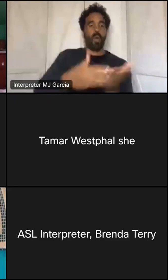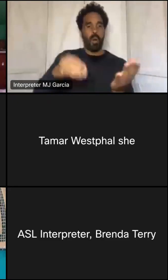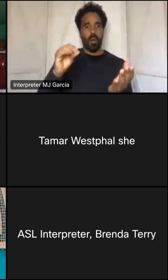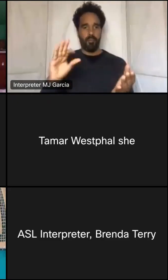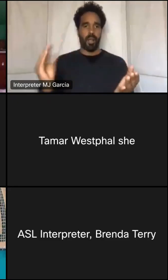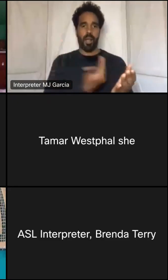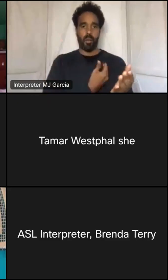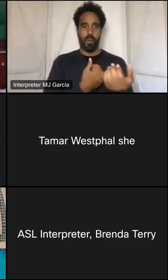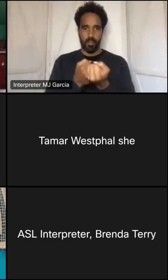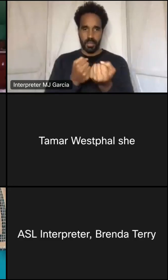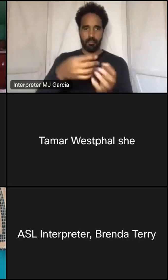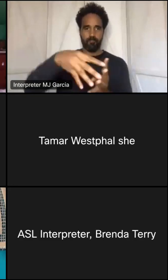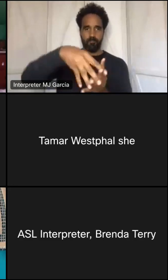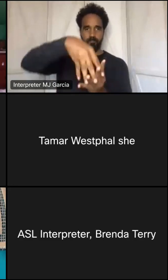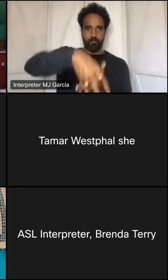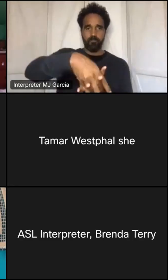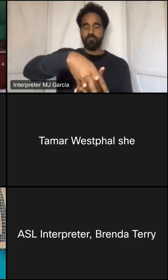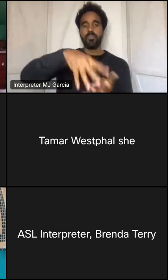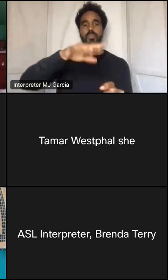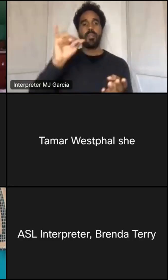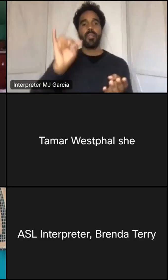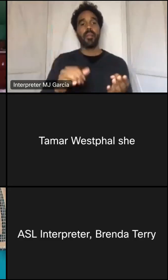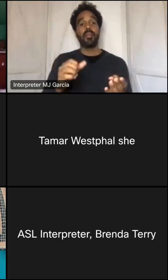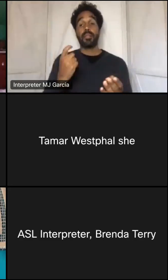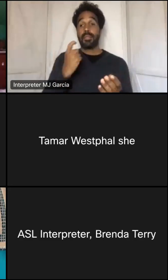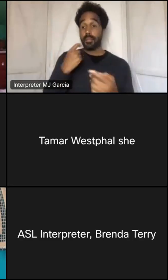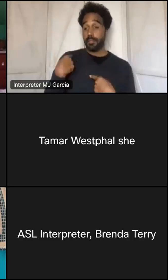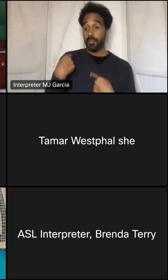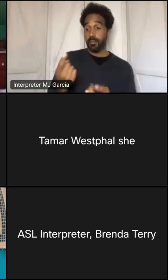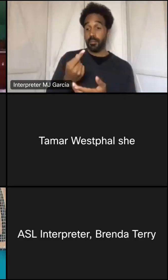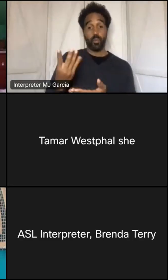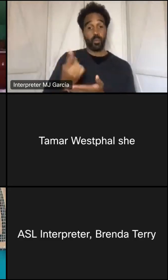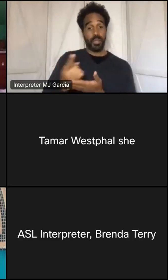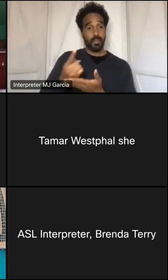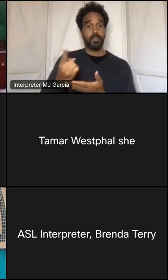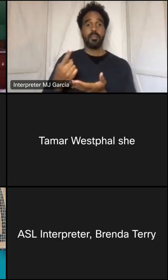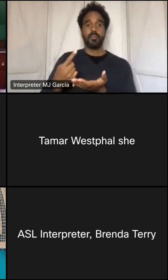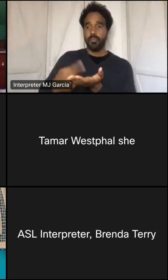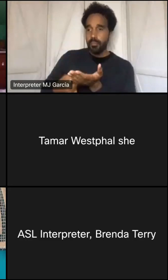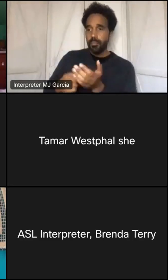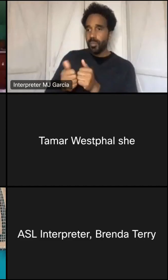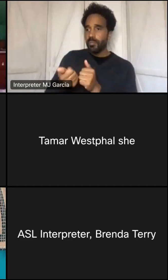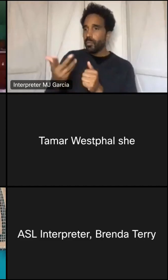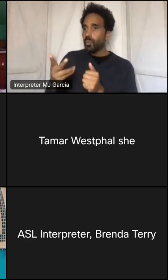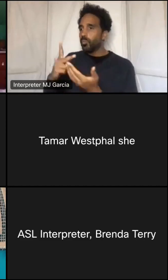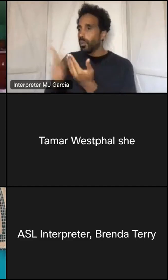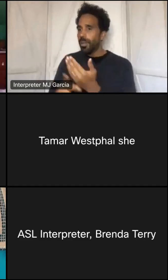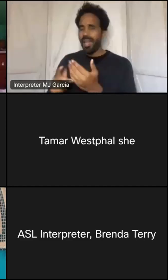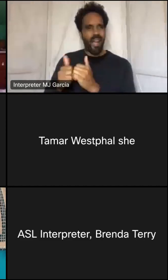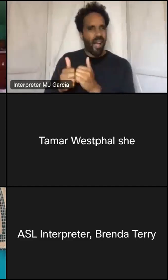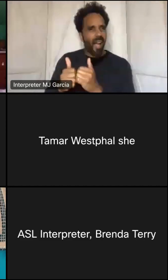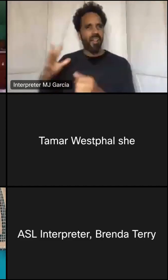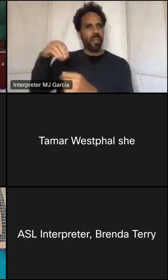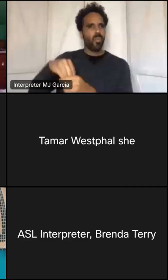few weeks, I've had several conversations with programs that are trying to figure that out. So your message around nothing about